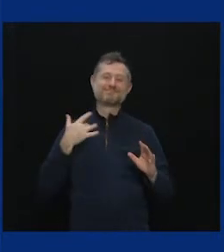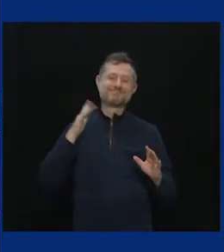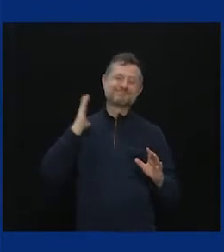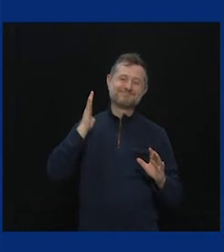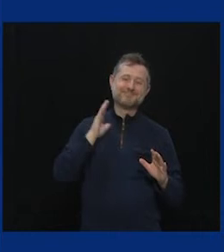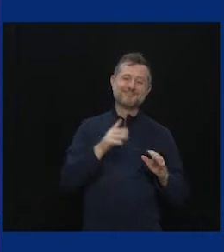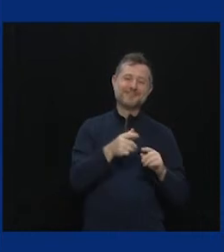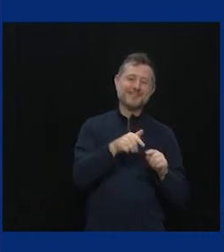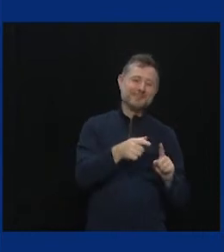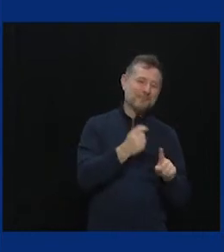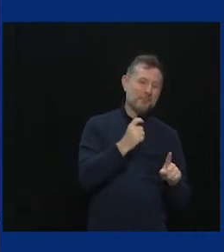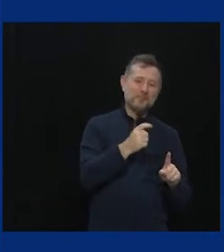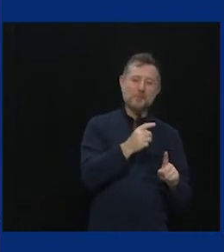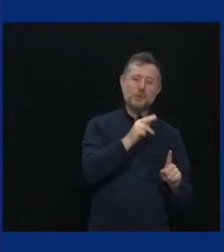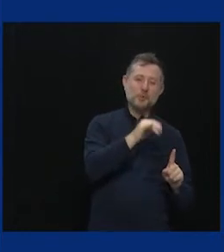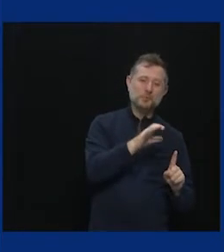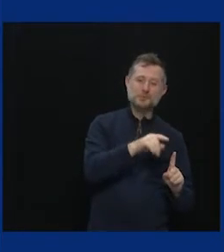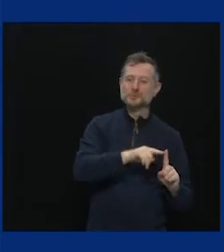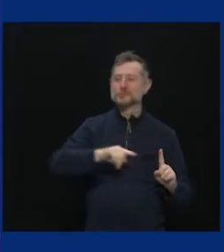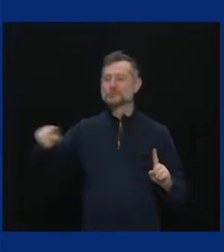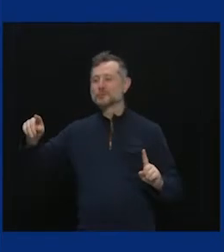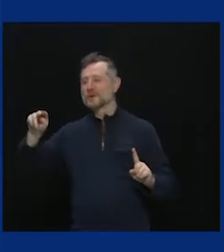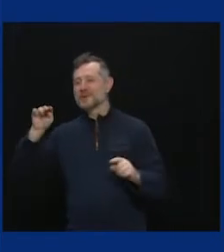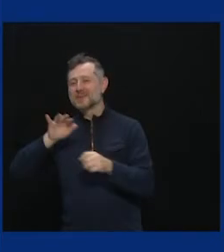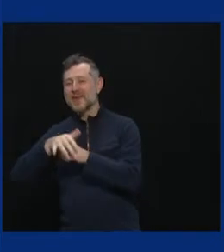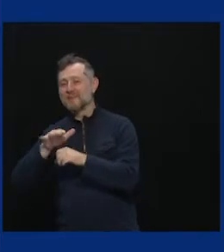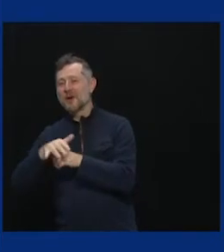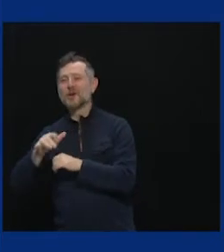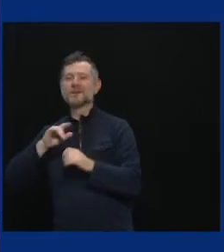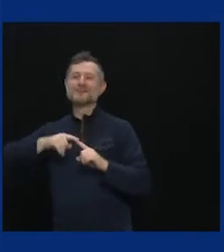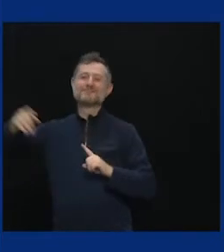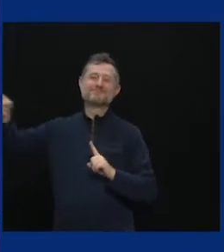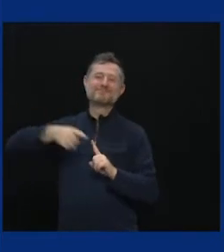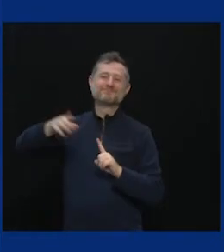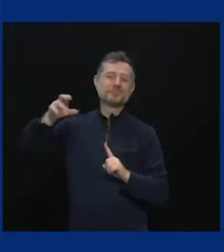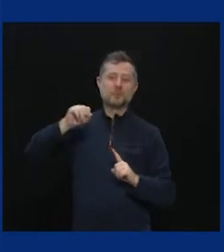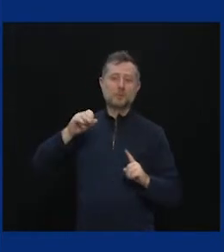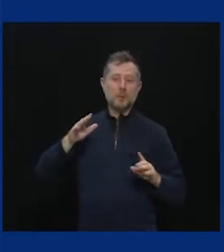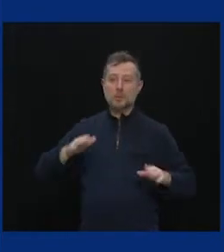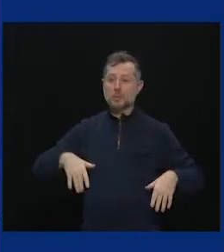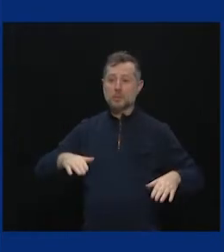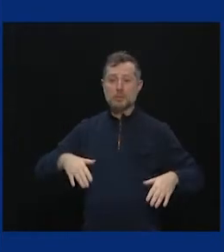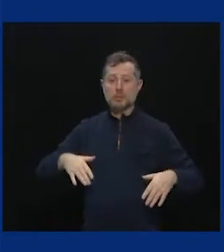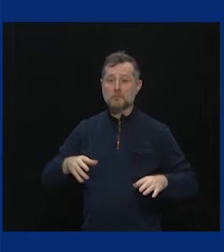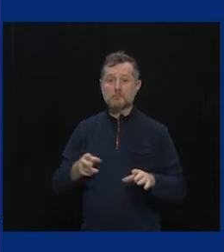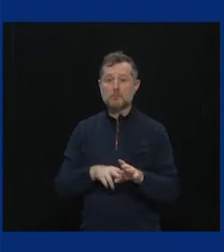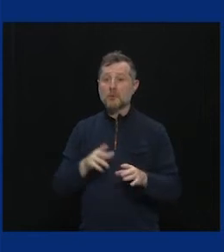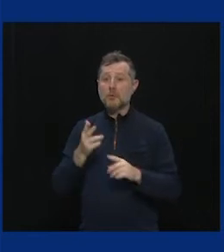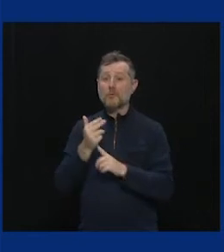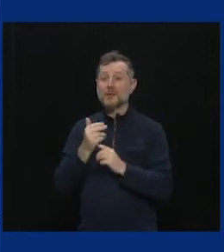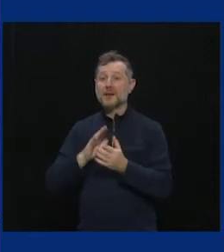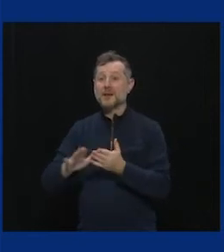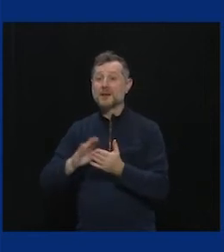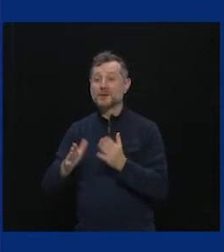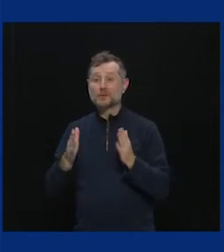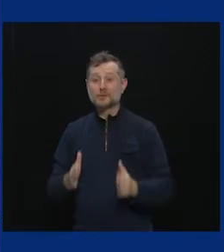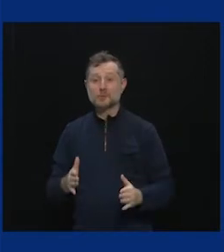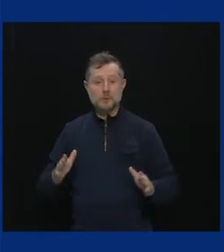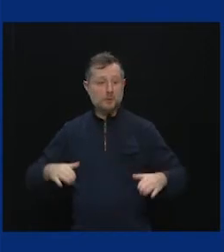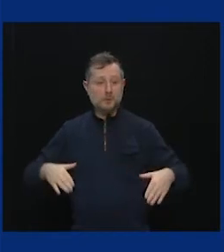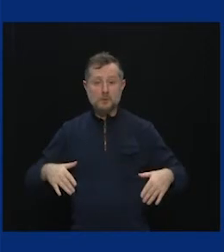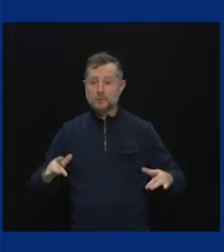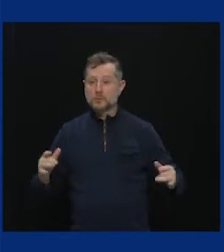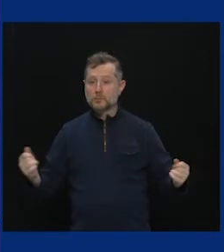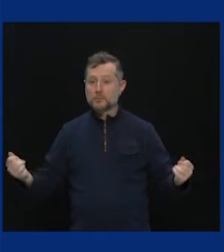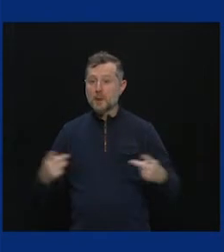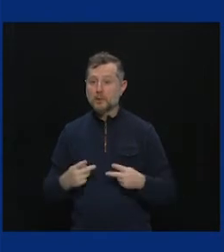the state to Niagara Falls, they're not back. There are the cleaners of the hotels. I mean, there's so many jobs that are still not back yet, and we